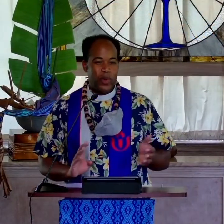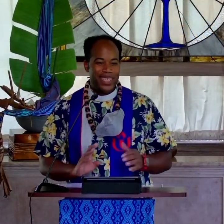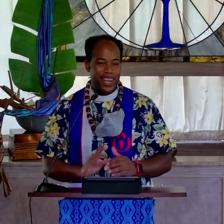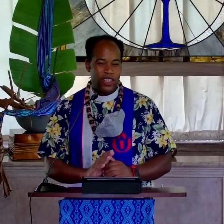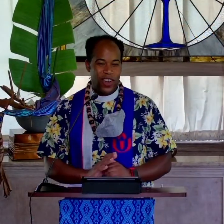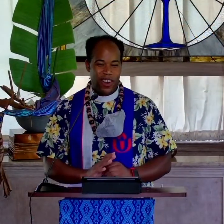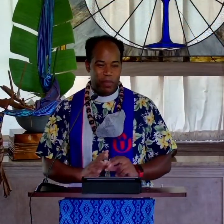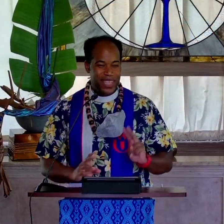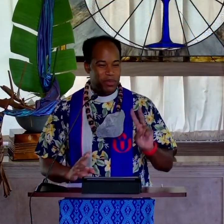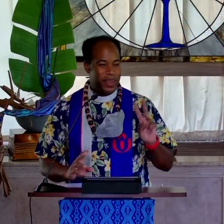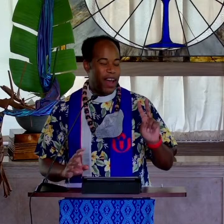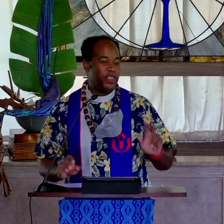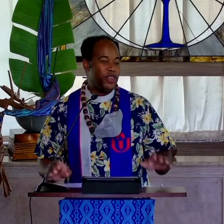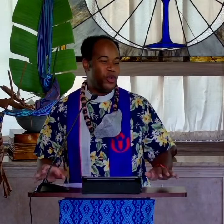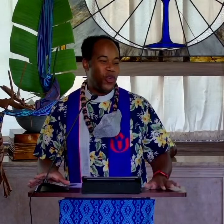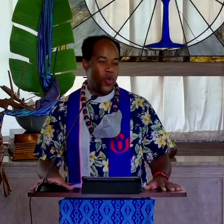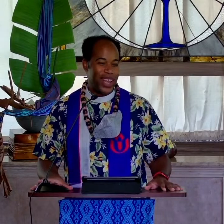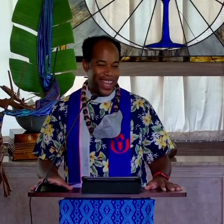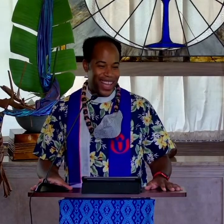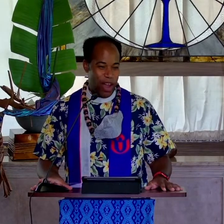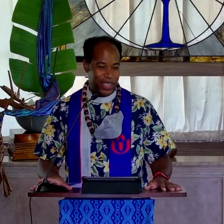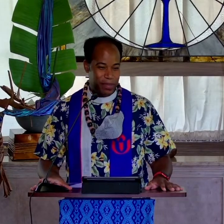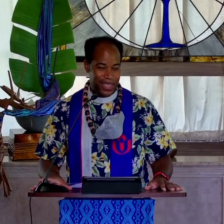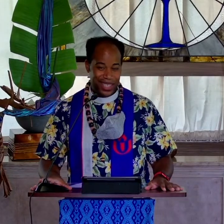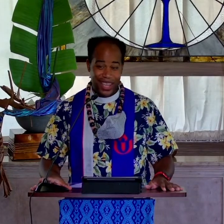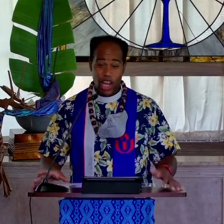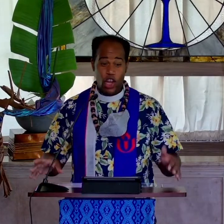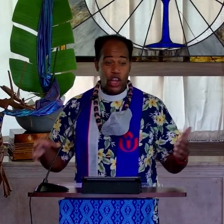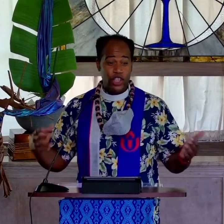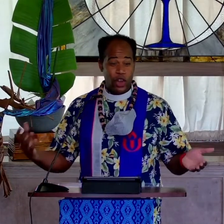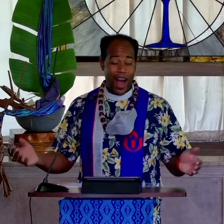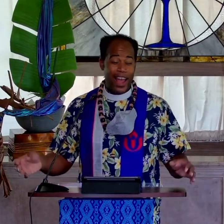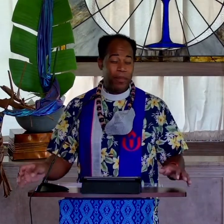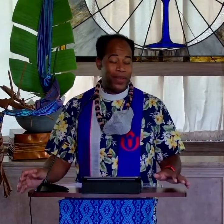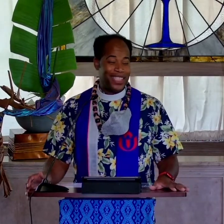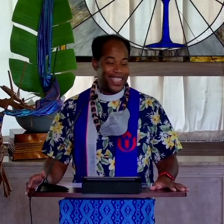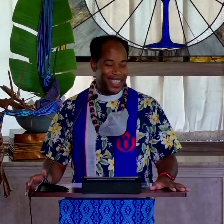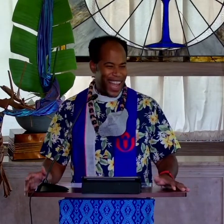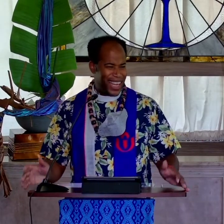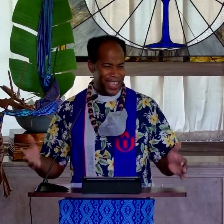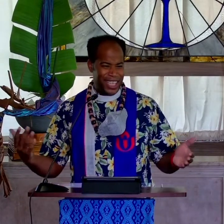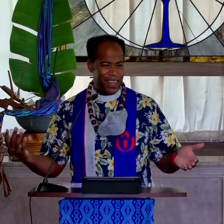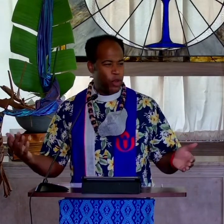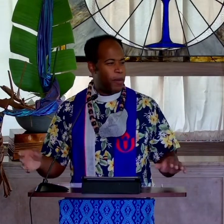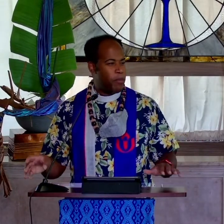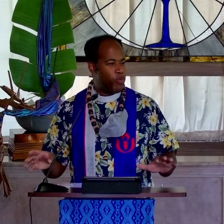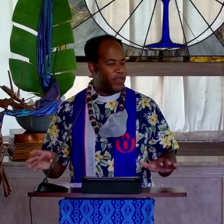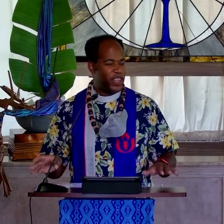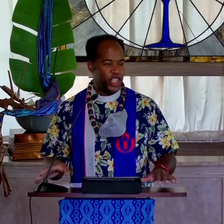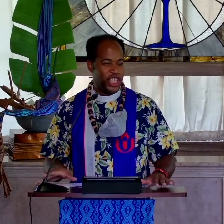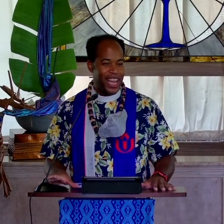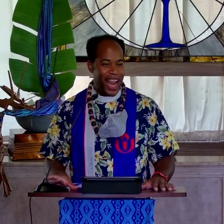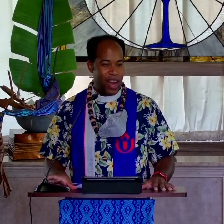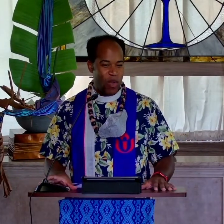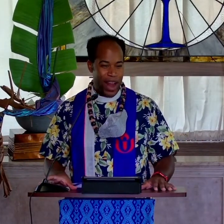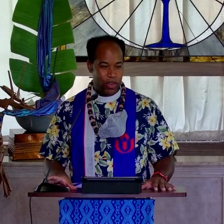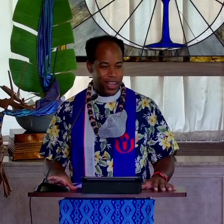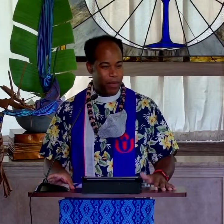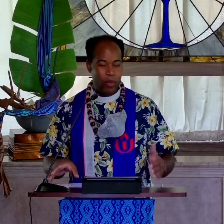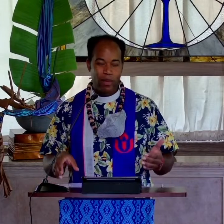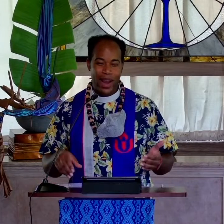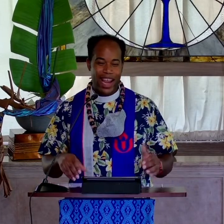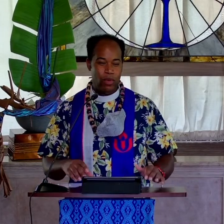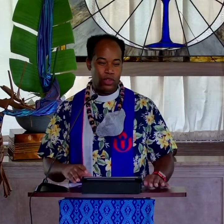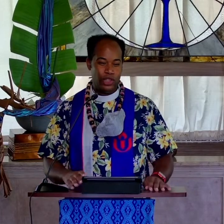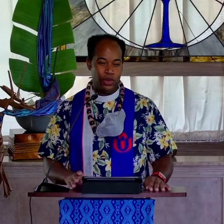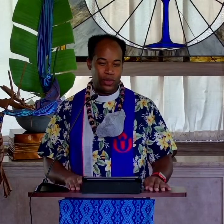Before we sing our Song of Peace, we have two quick announcements. So I am delighted to give you a brief GA roundup.